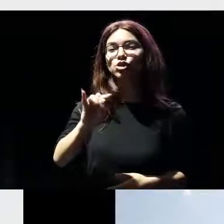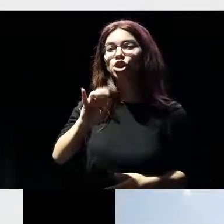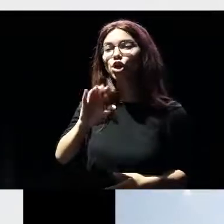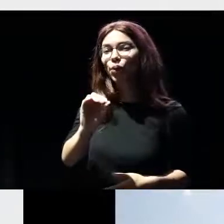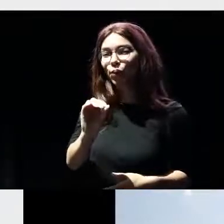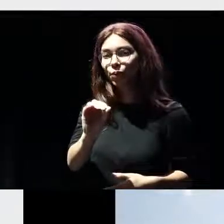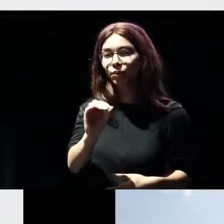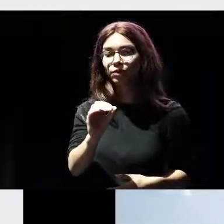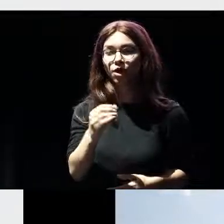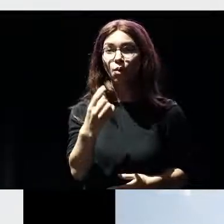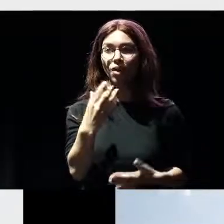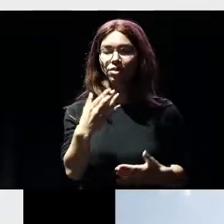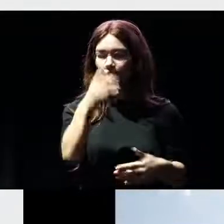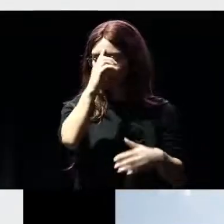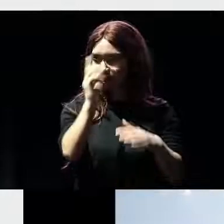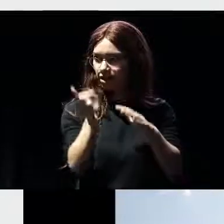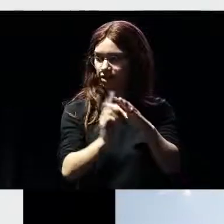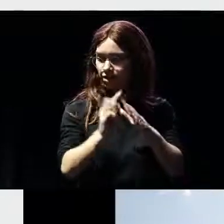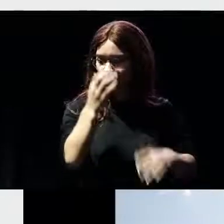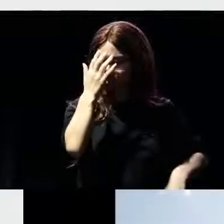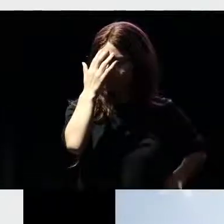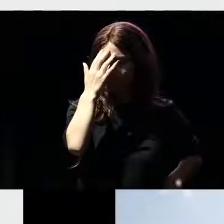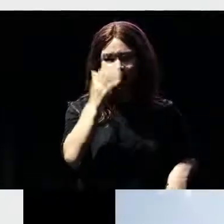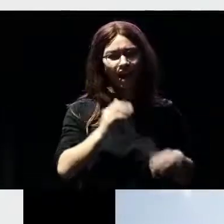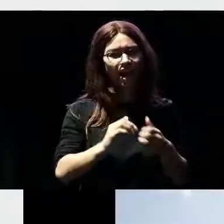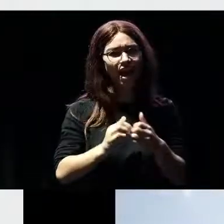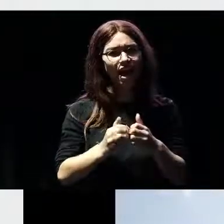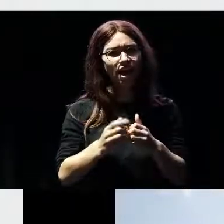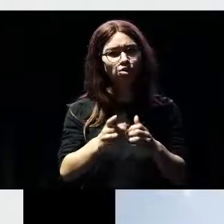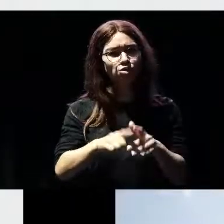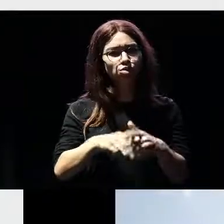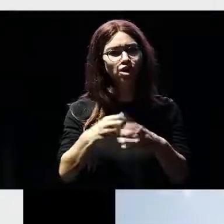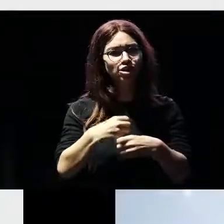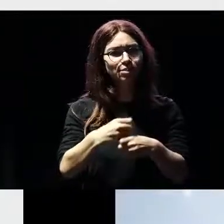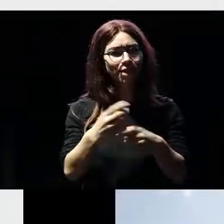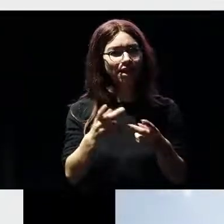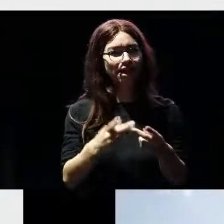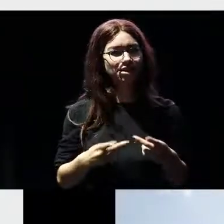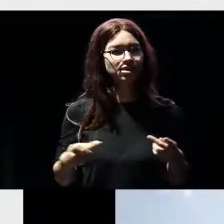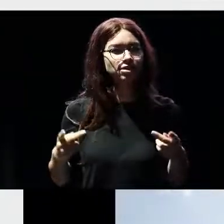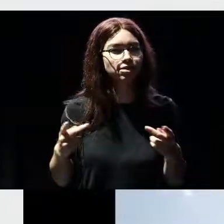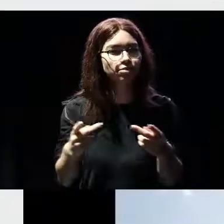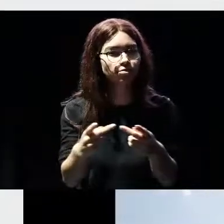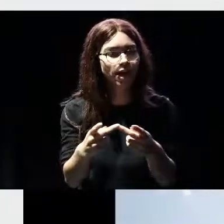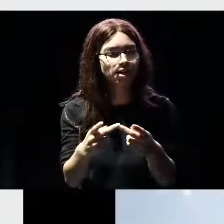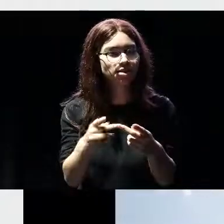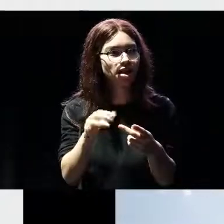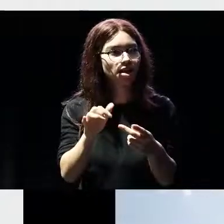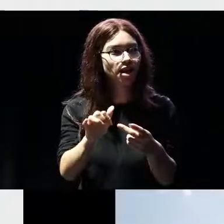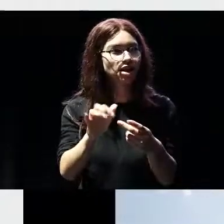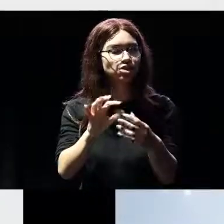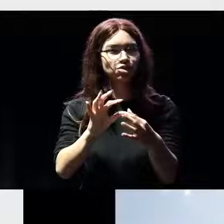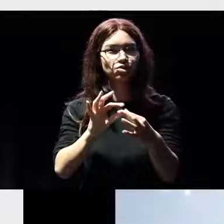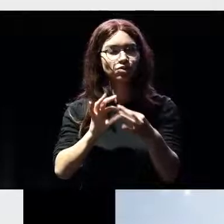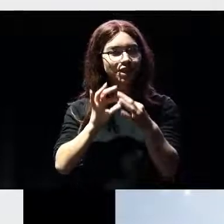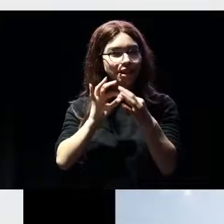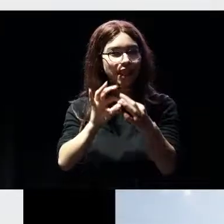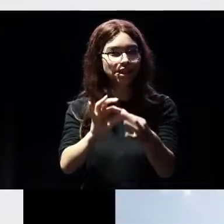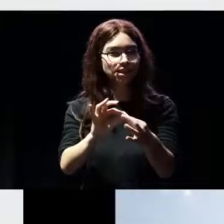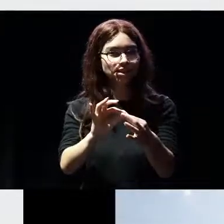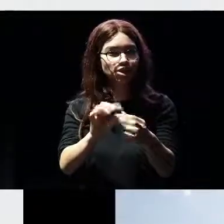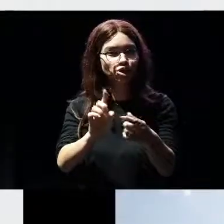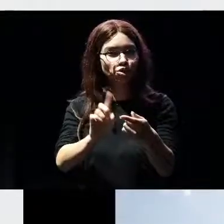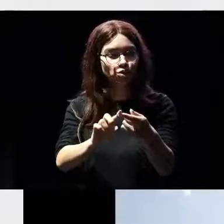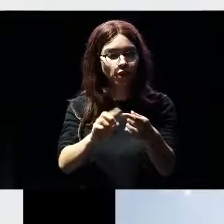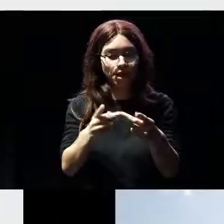one of the questions I had was, how do you start to make spaces that relate to the place where the